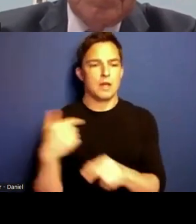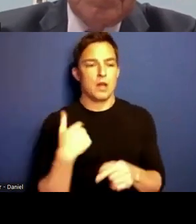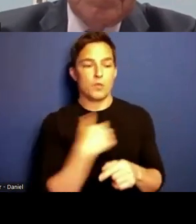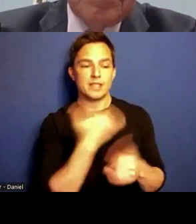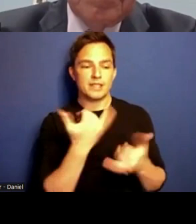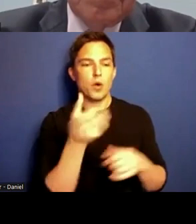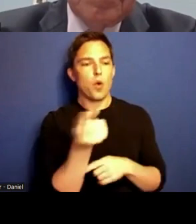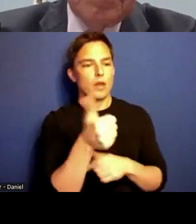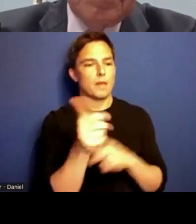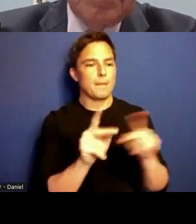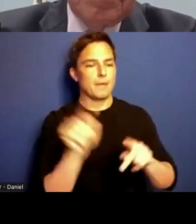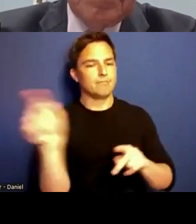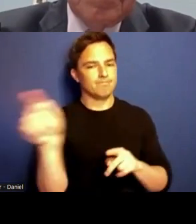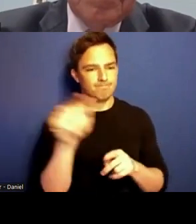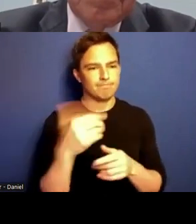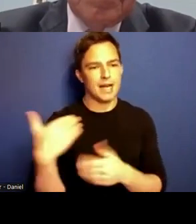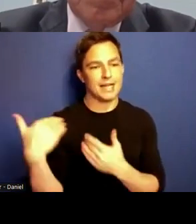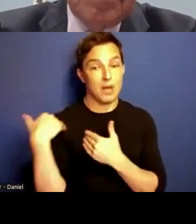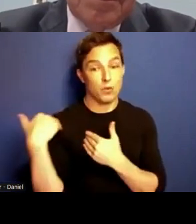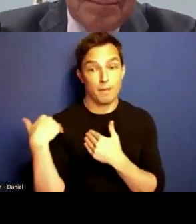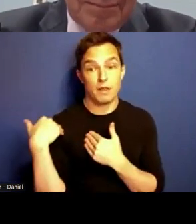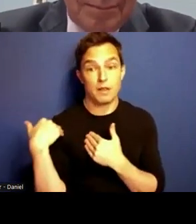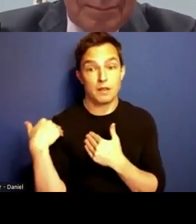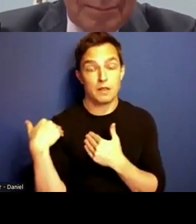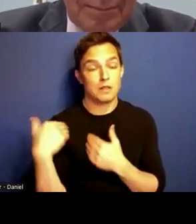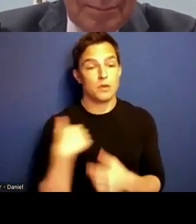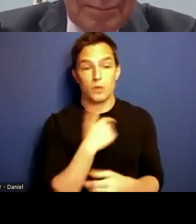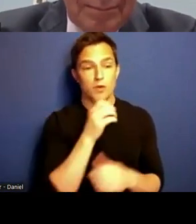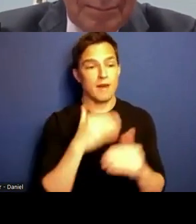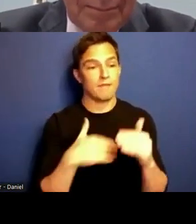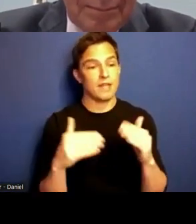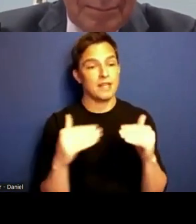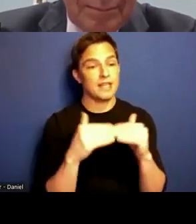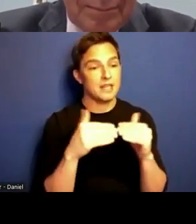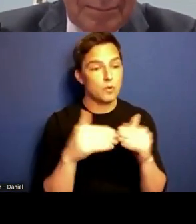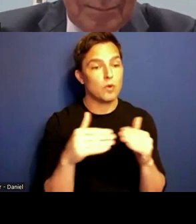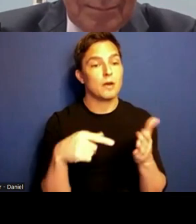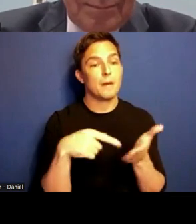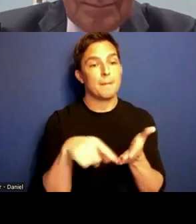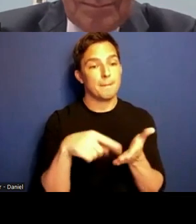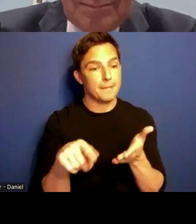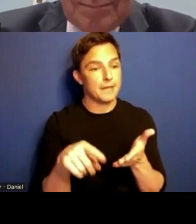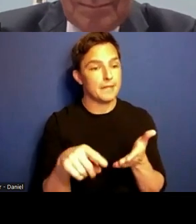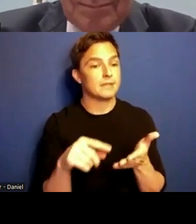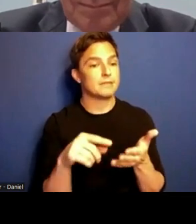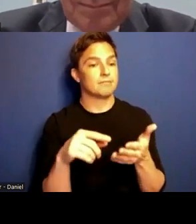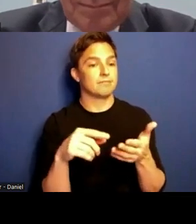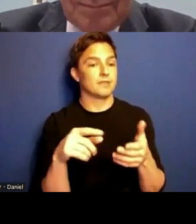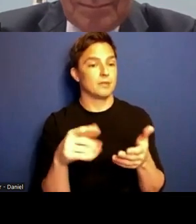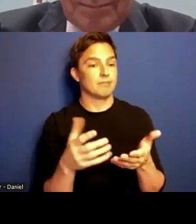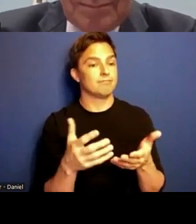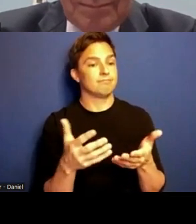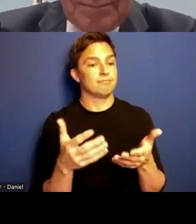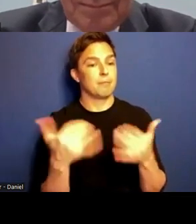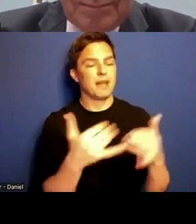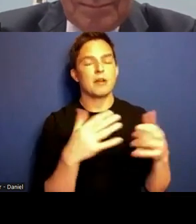others accountable, right? Because we don't have that equal playing field that we so desperately want and so desperately talk about.